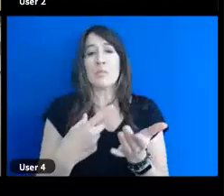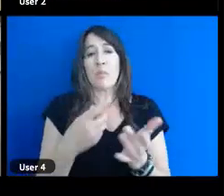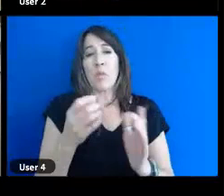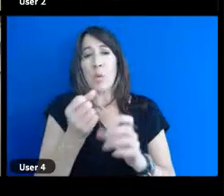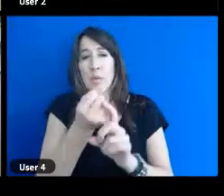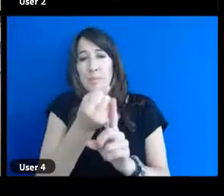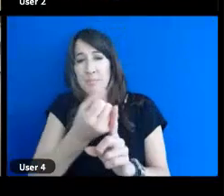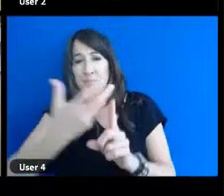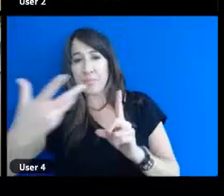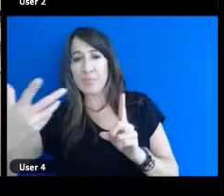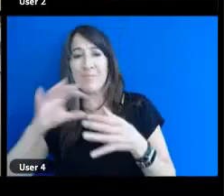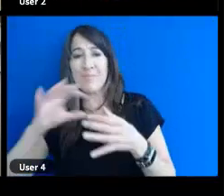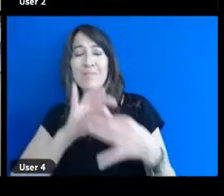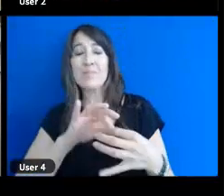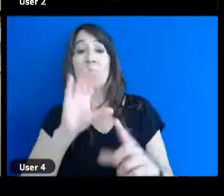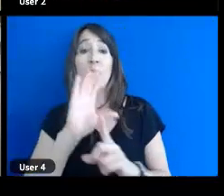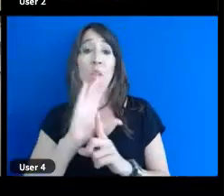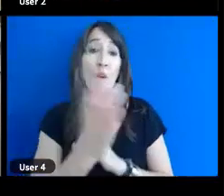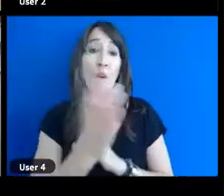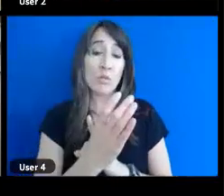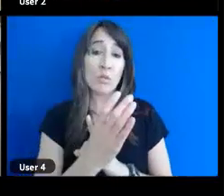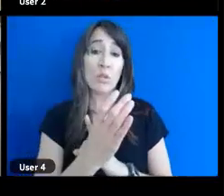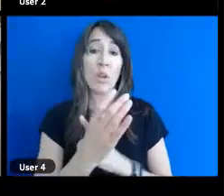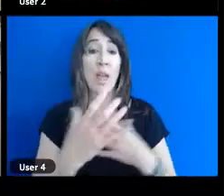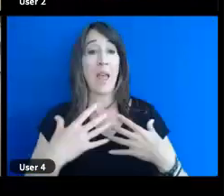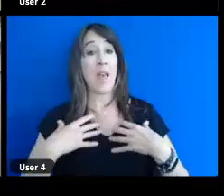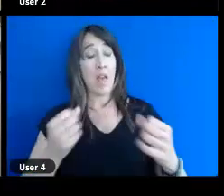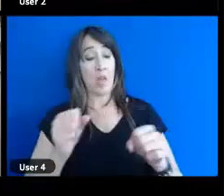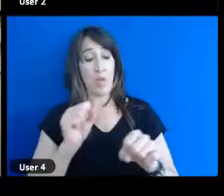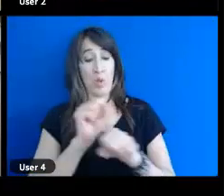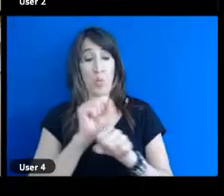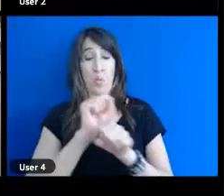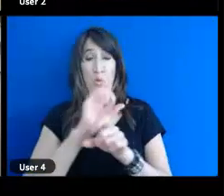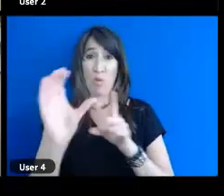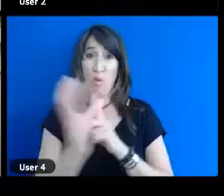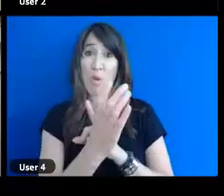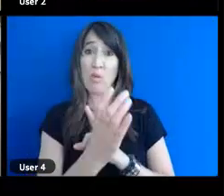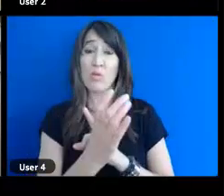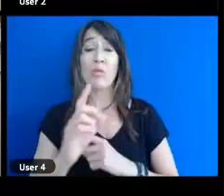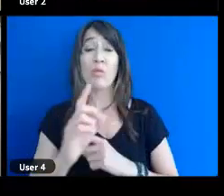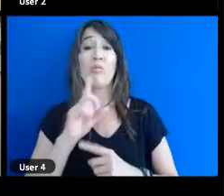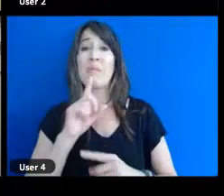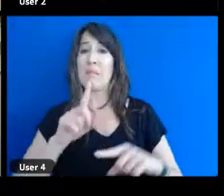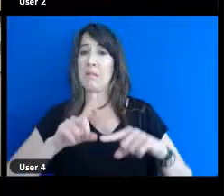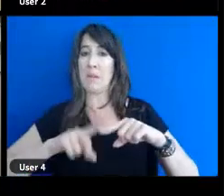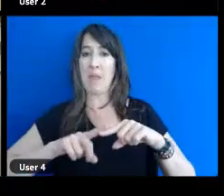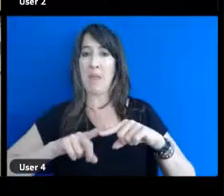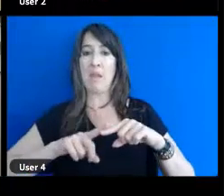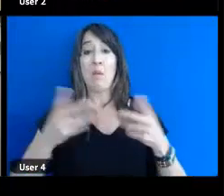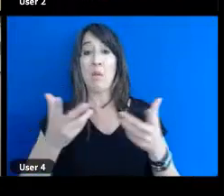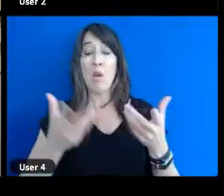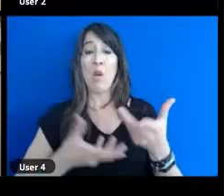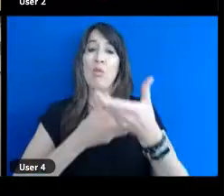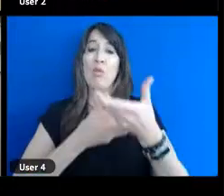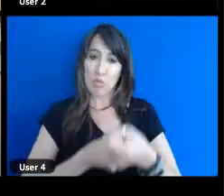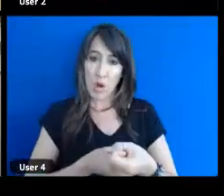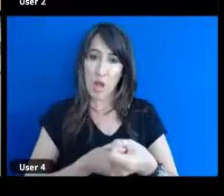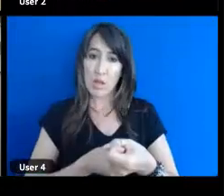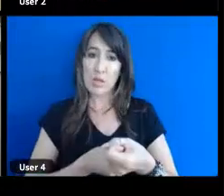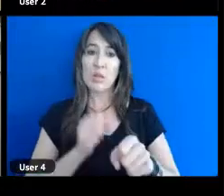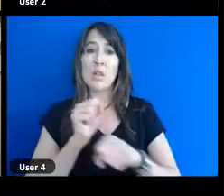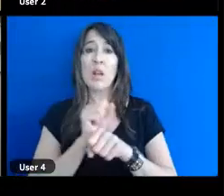So really, when we start to explore a little bit around culture, a healthy workplace culture is really one that